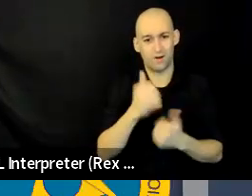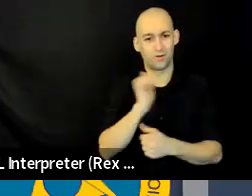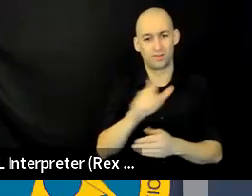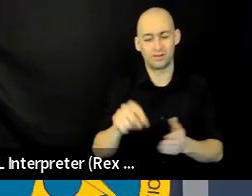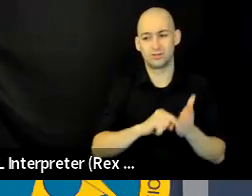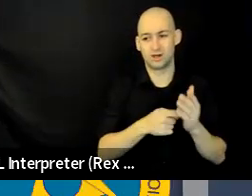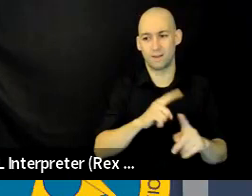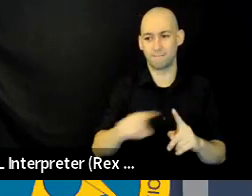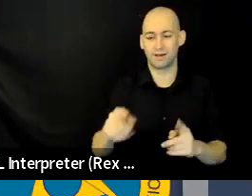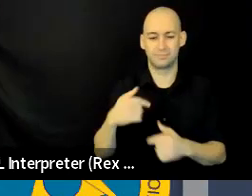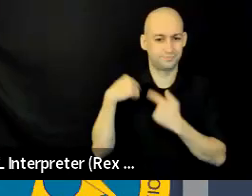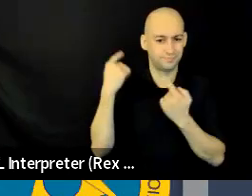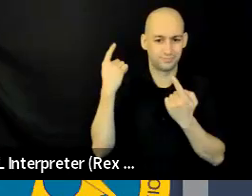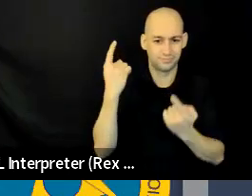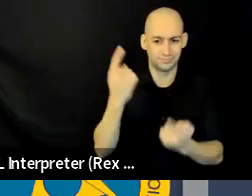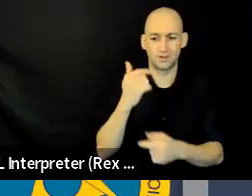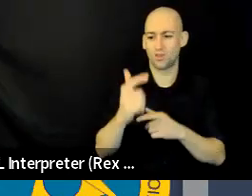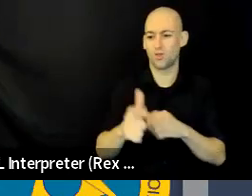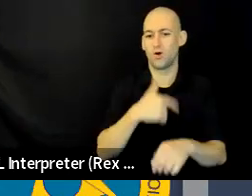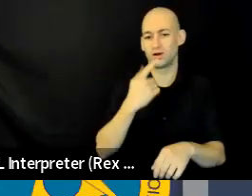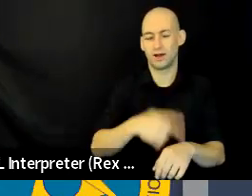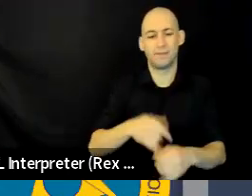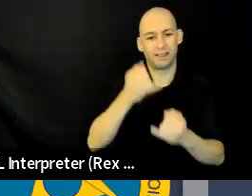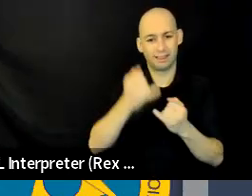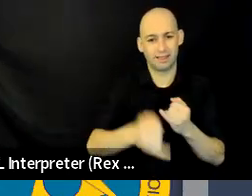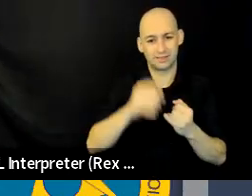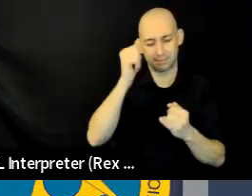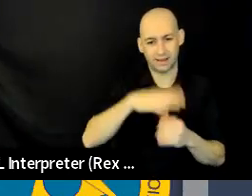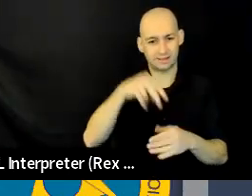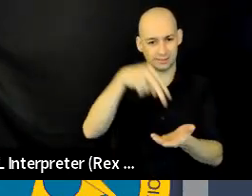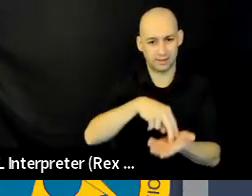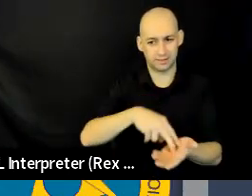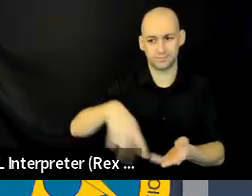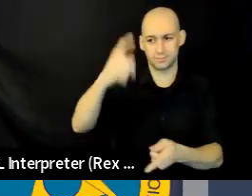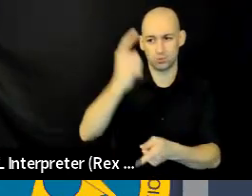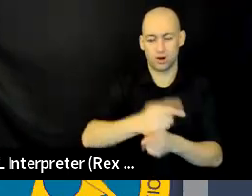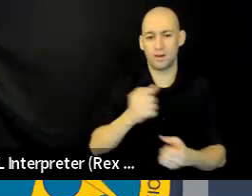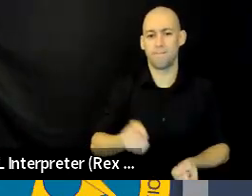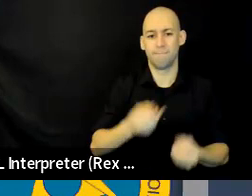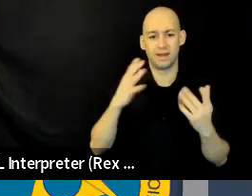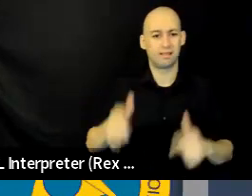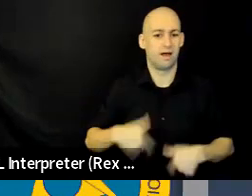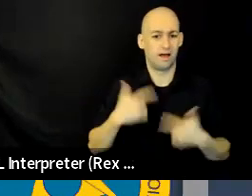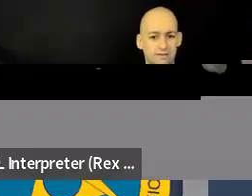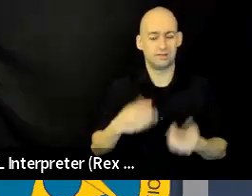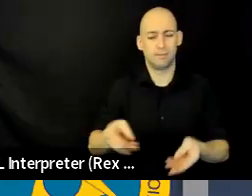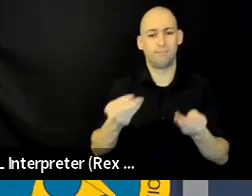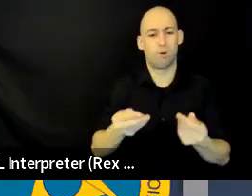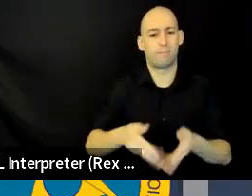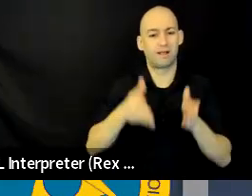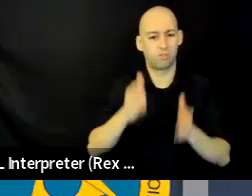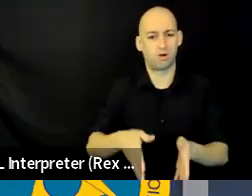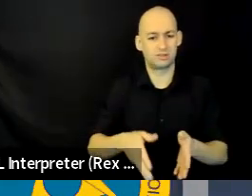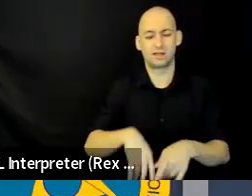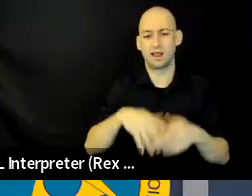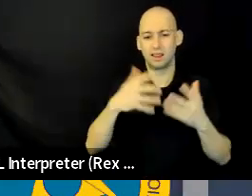taken us a long time to get here. Last man standing. Yep. Many lives, property loss, a lot of tragedy